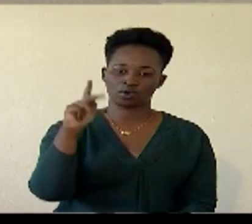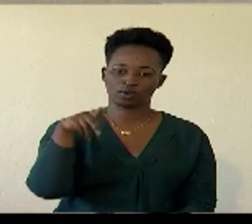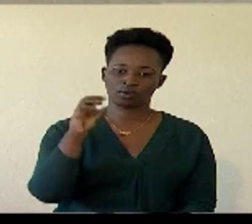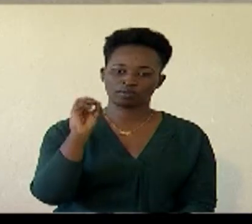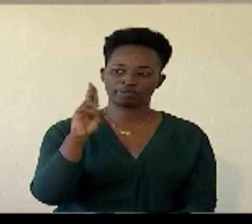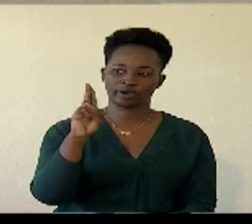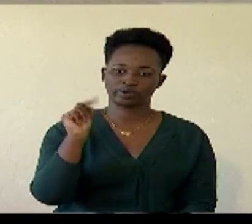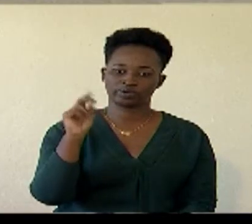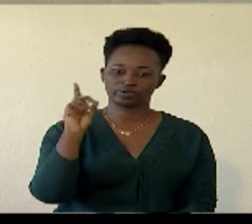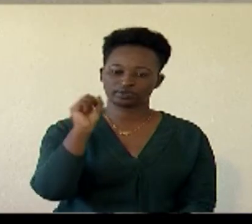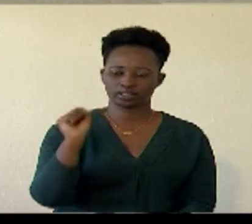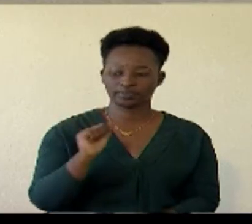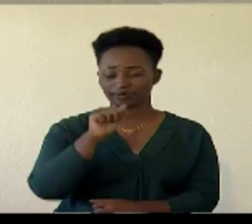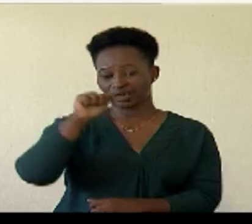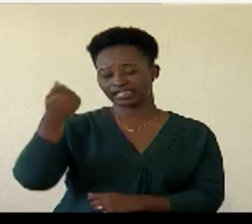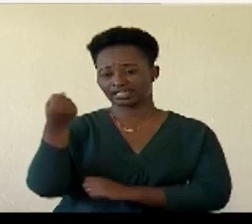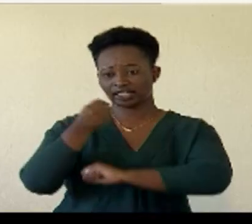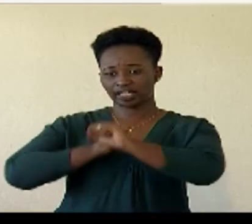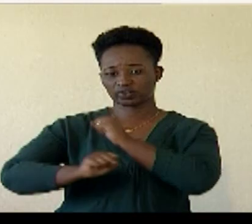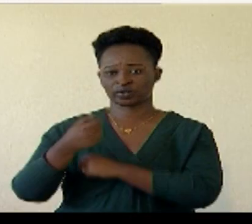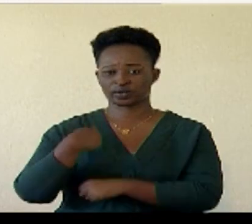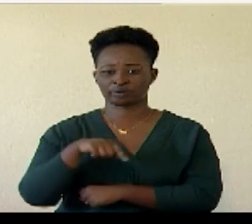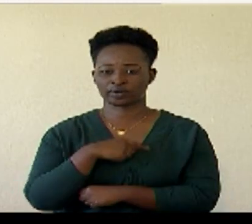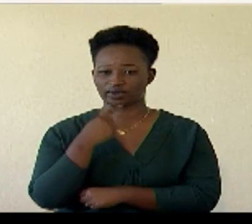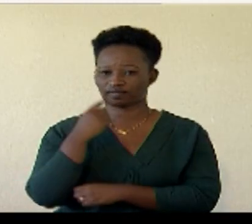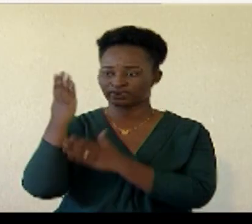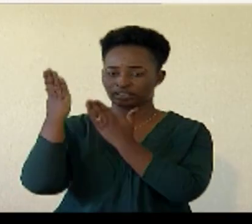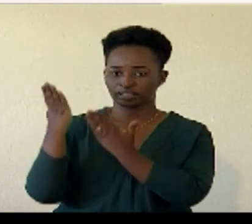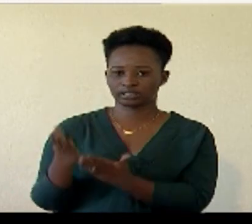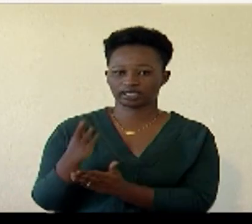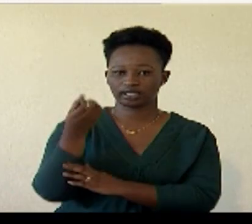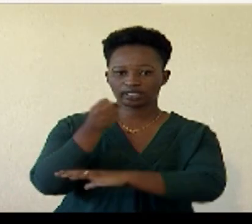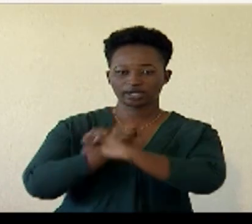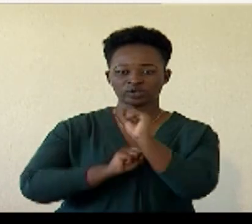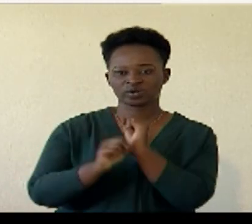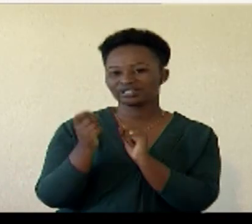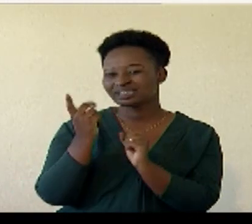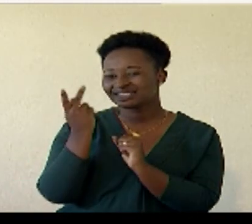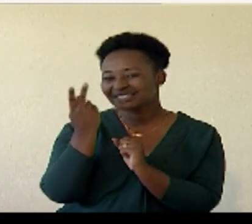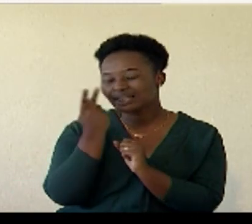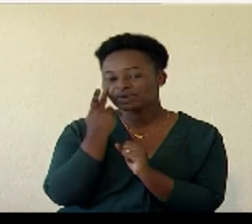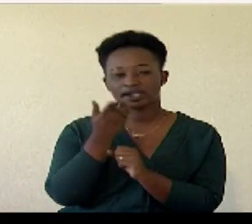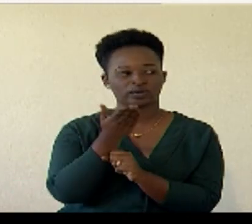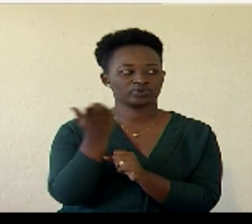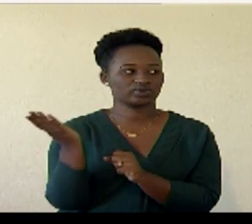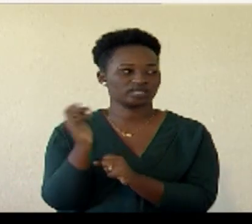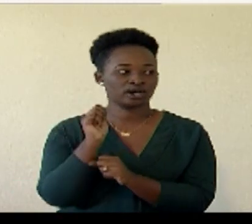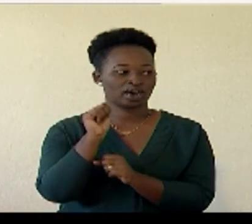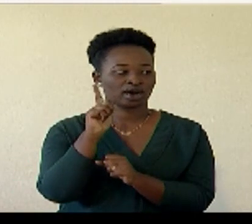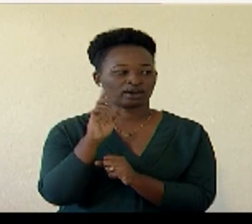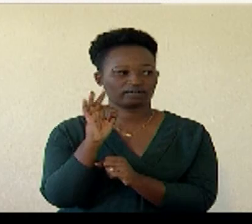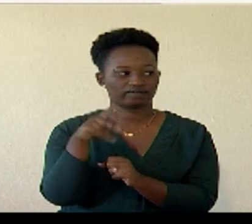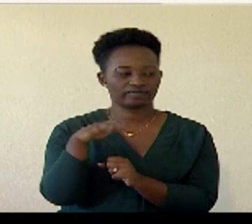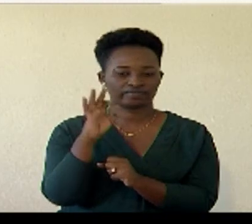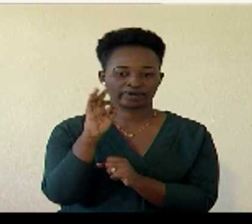side chain reactions, these are the reactions similar to those of aliphatic acids, and they are